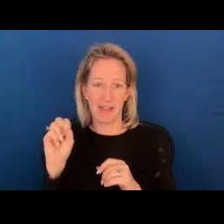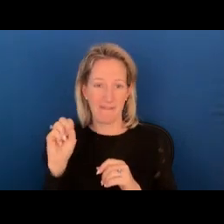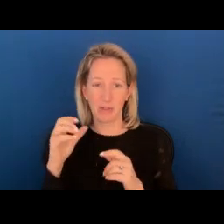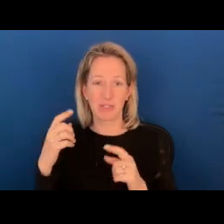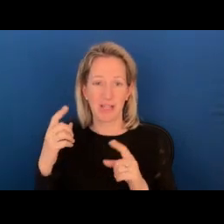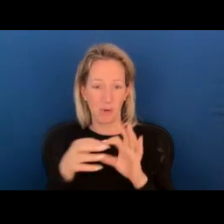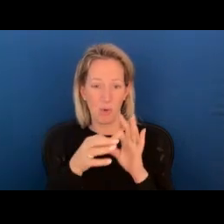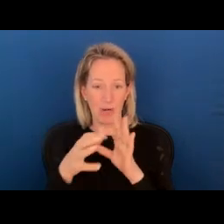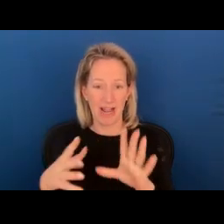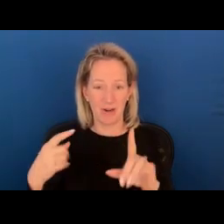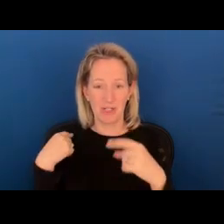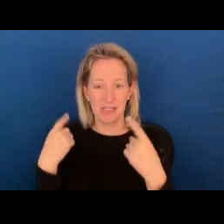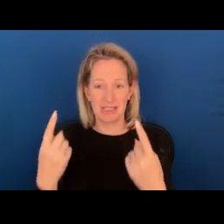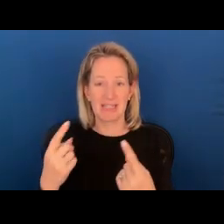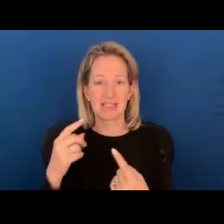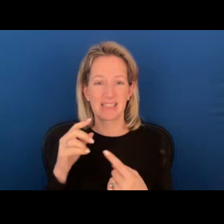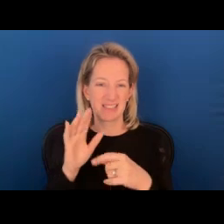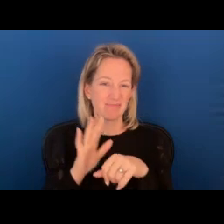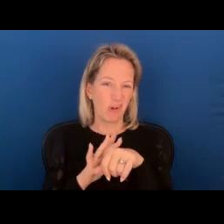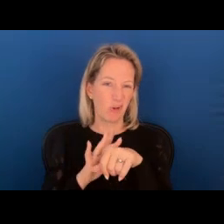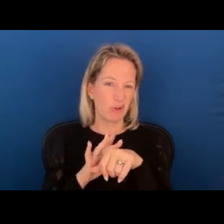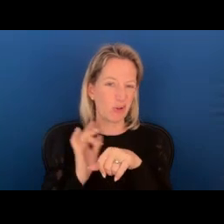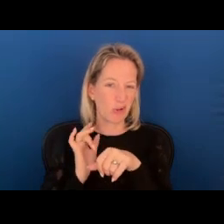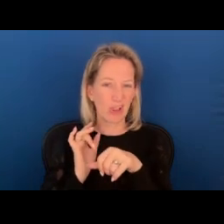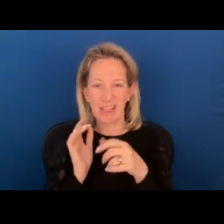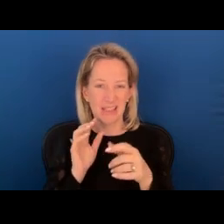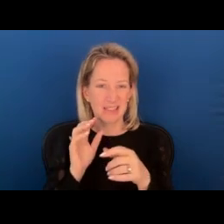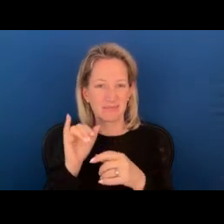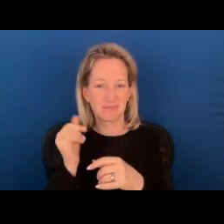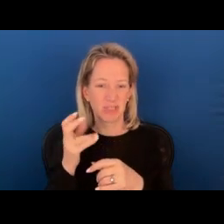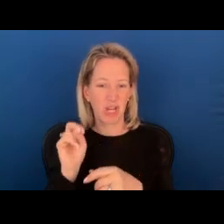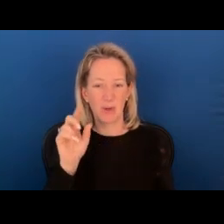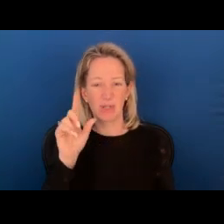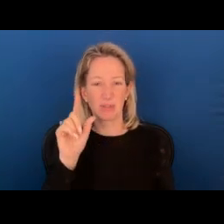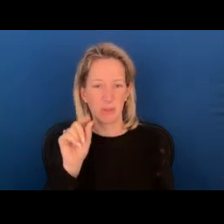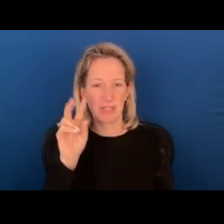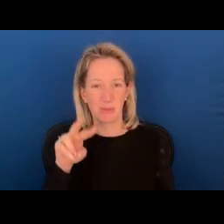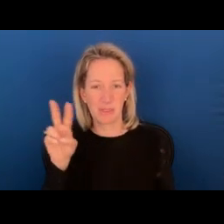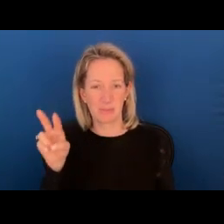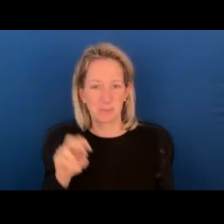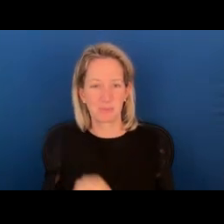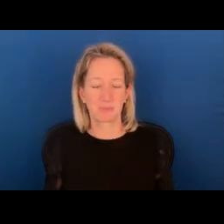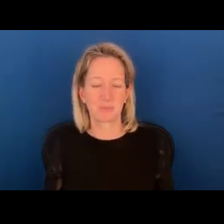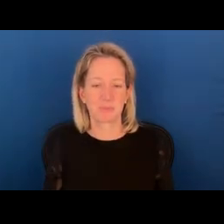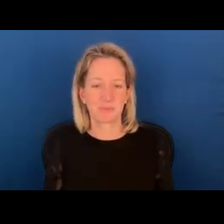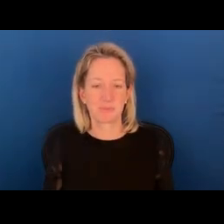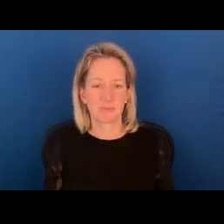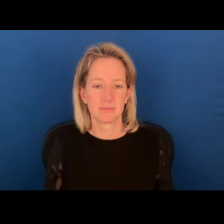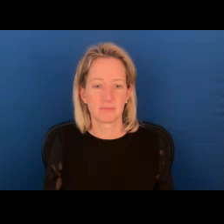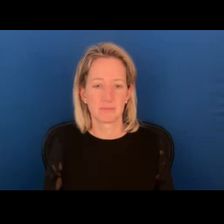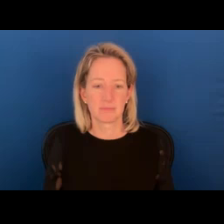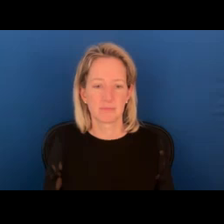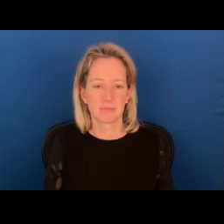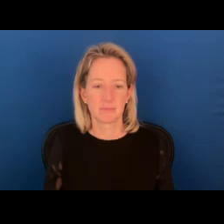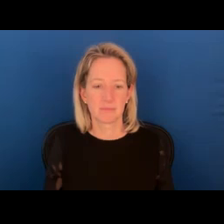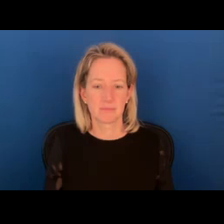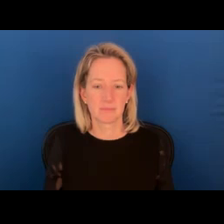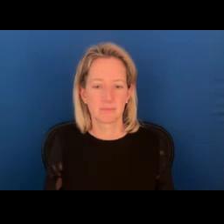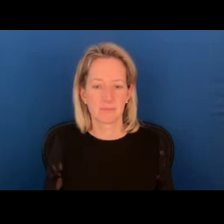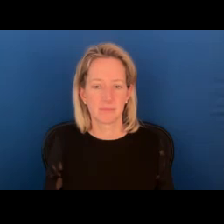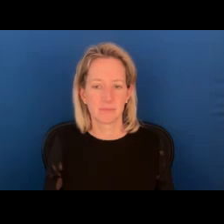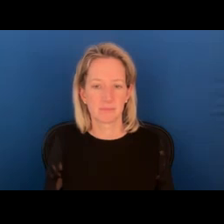since early 2022. Next slide, please. So with our current